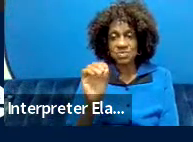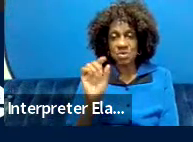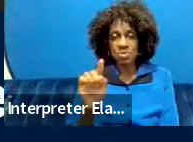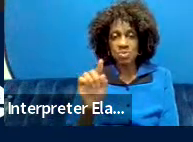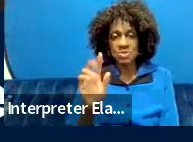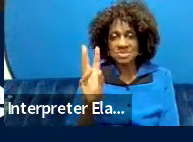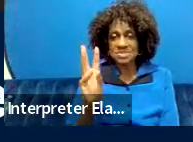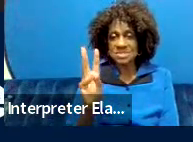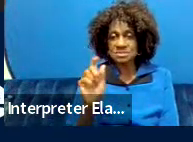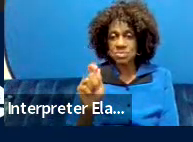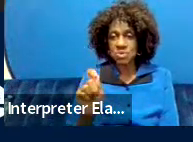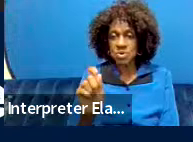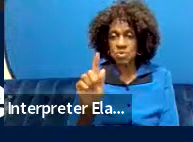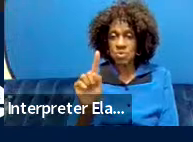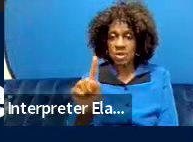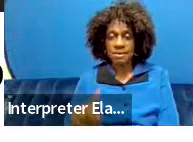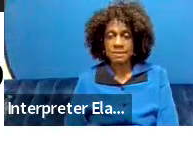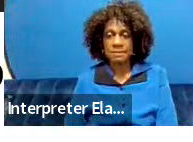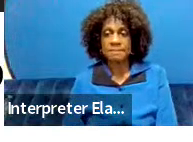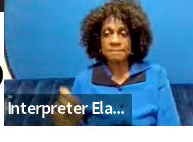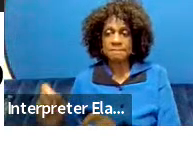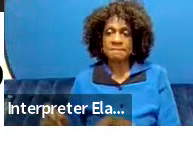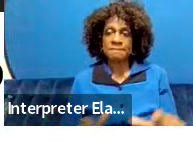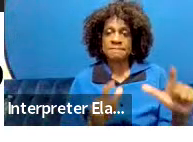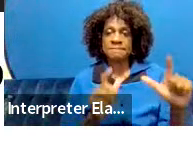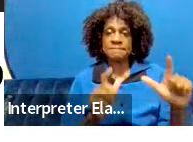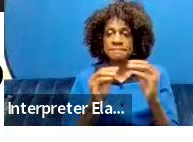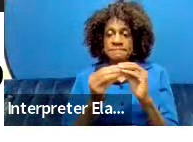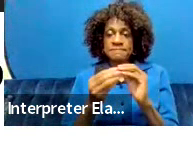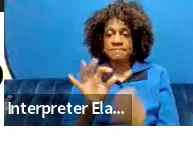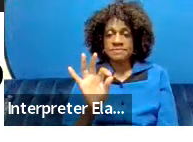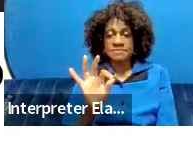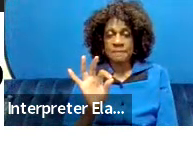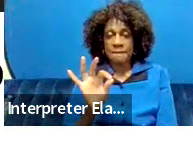810.6.1. Next slide, slide 9.